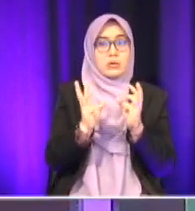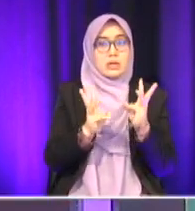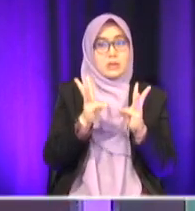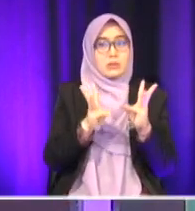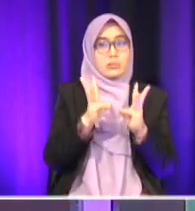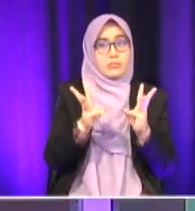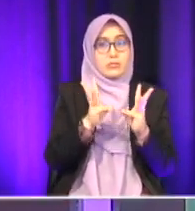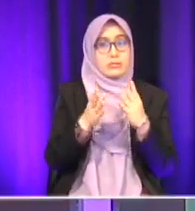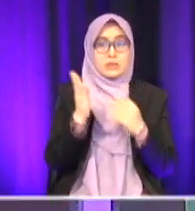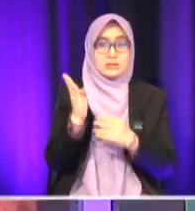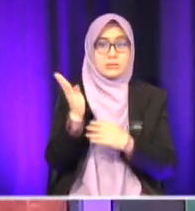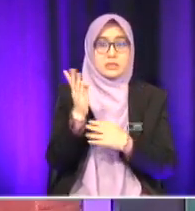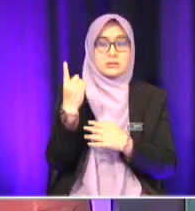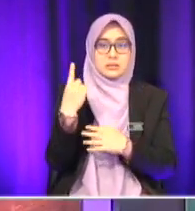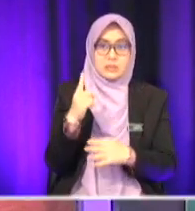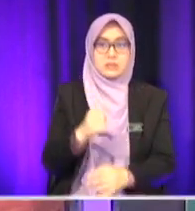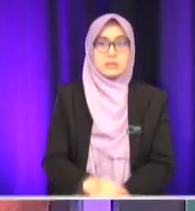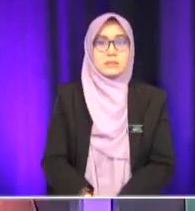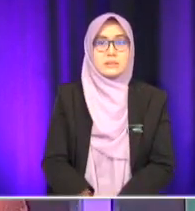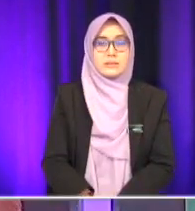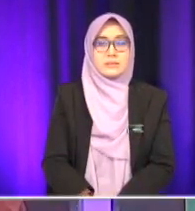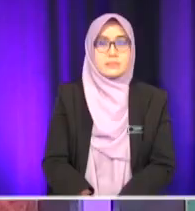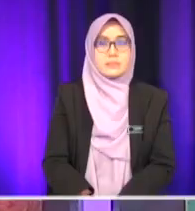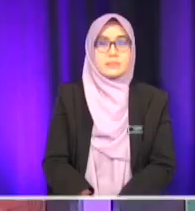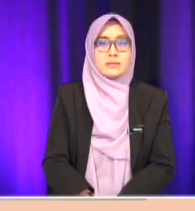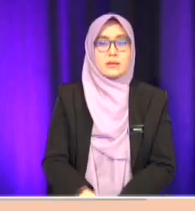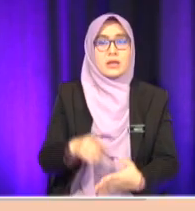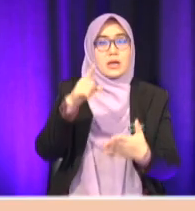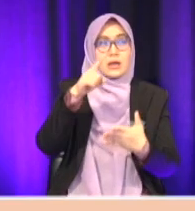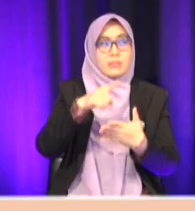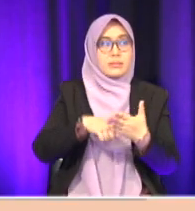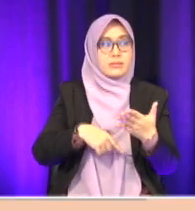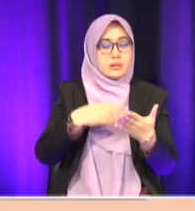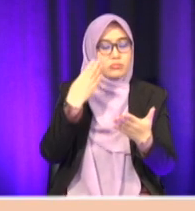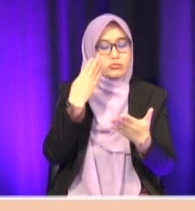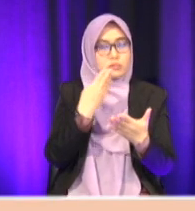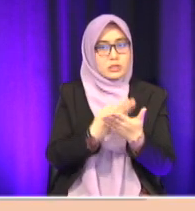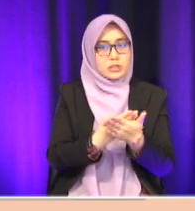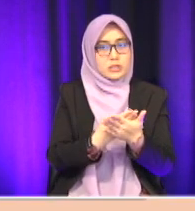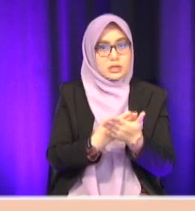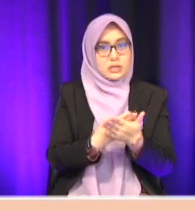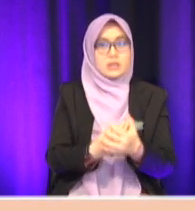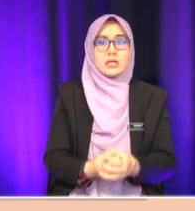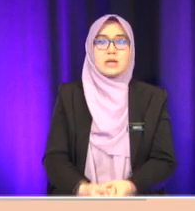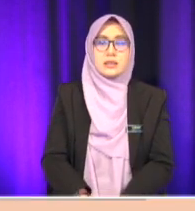paragraph 5. What was the proof that their life changed for the